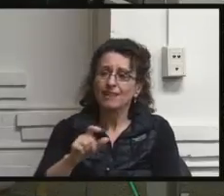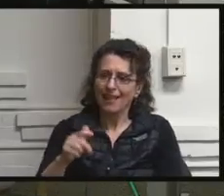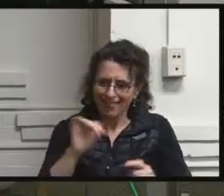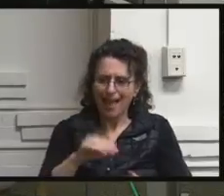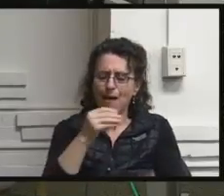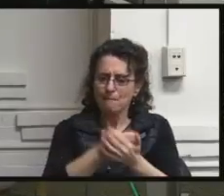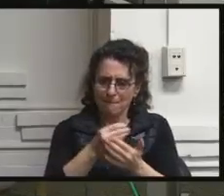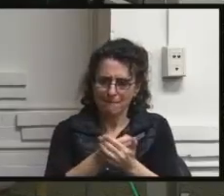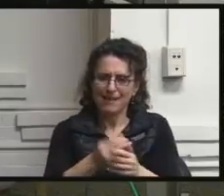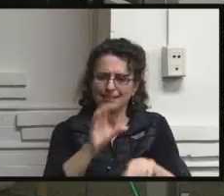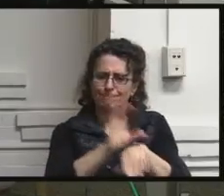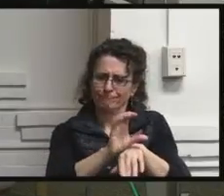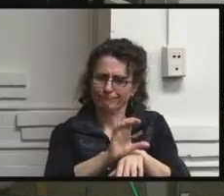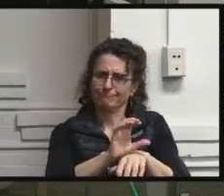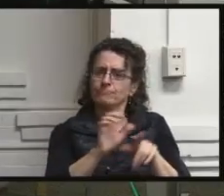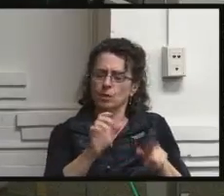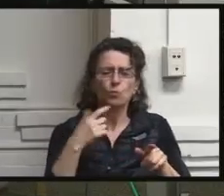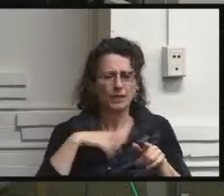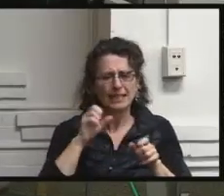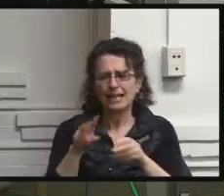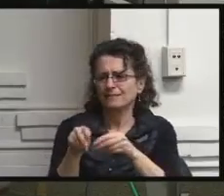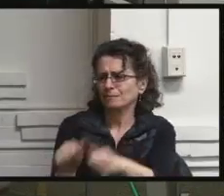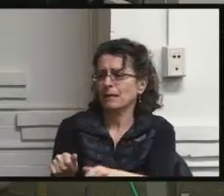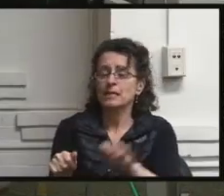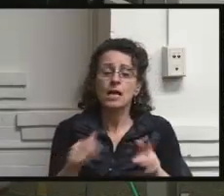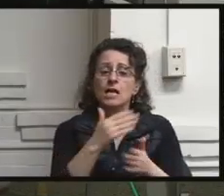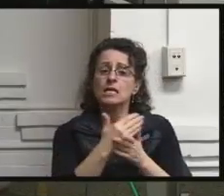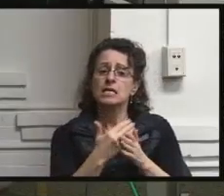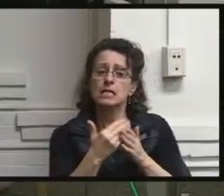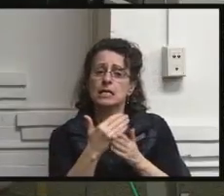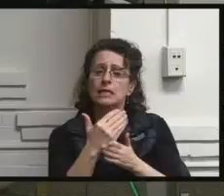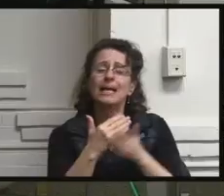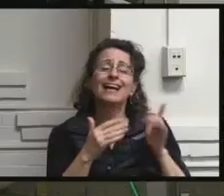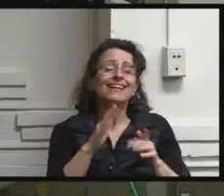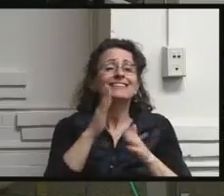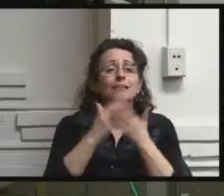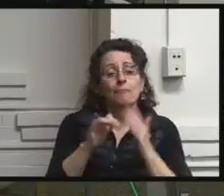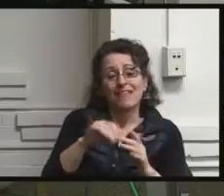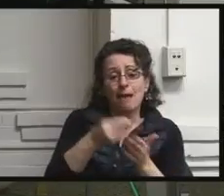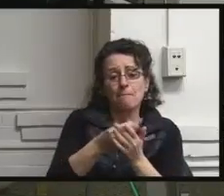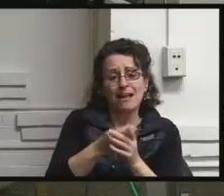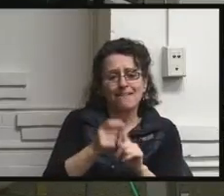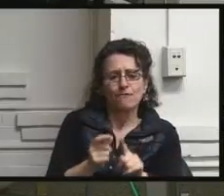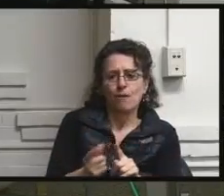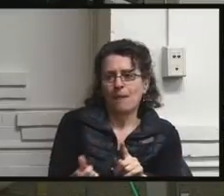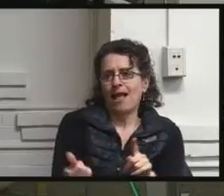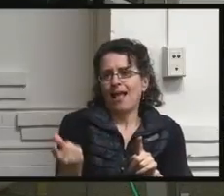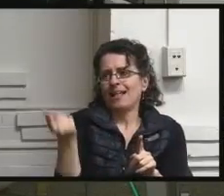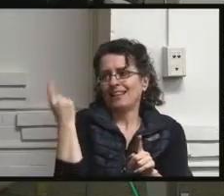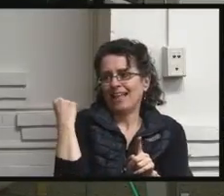money was from facade. You know, we have carryover in terms of